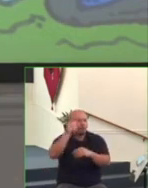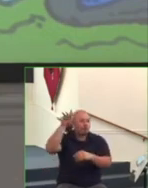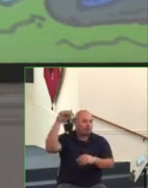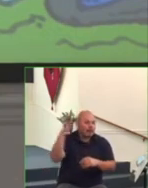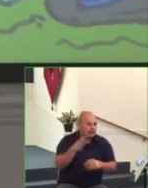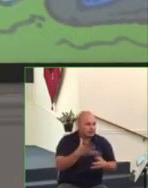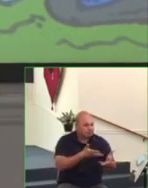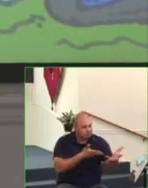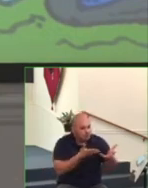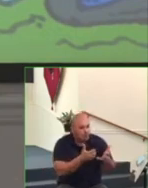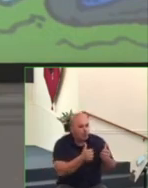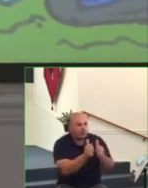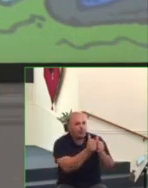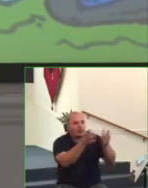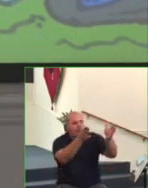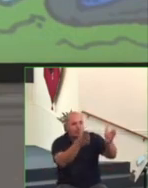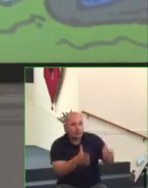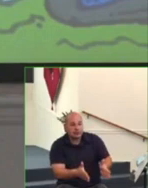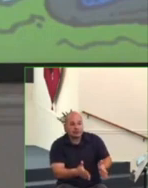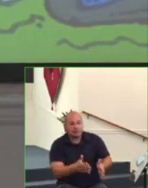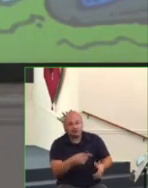deal with our own sin.